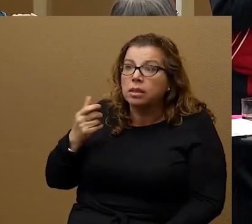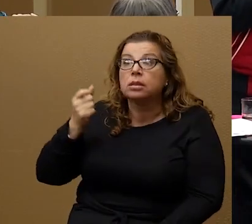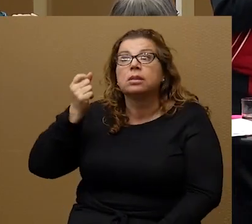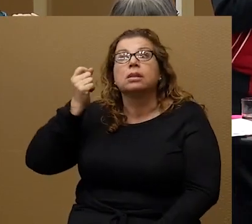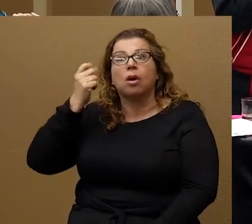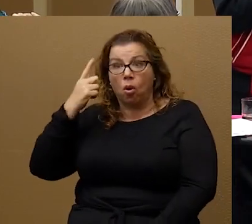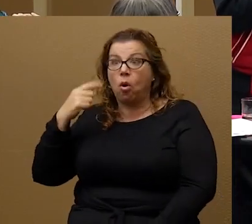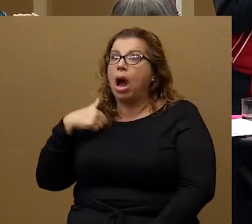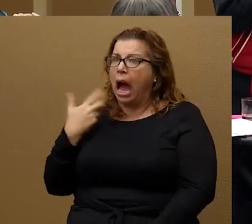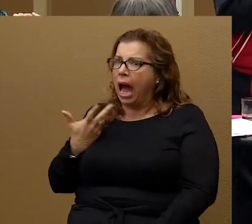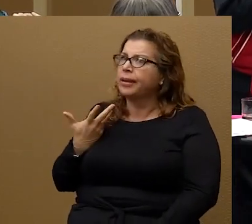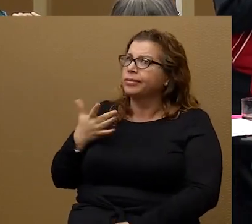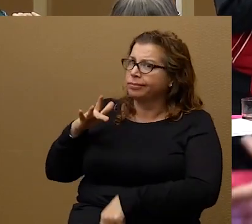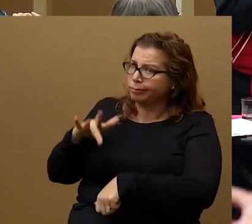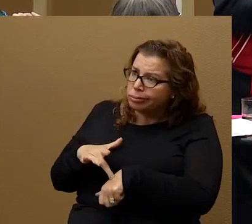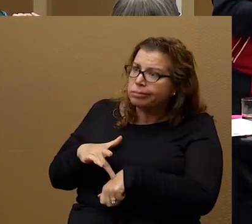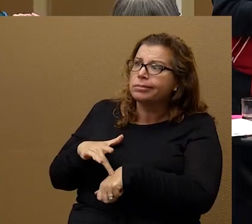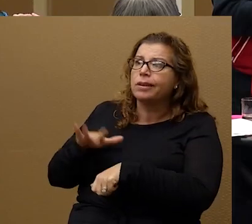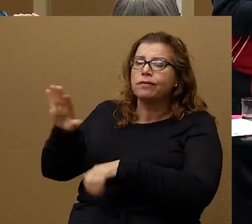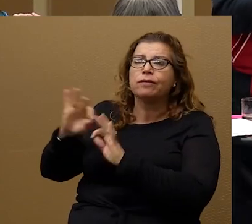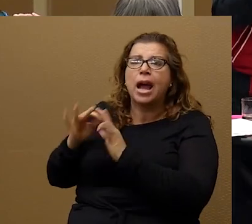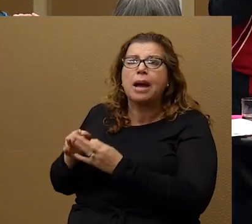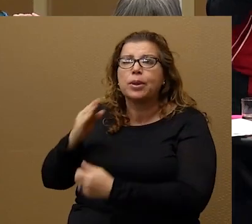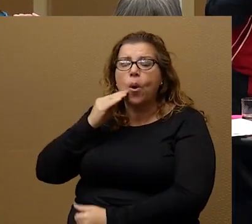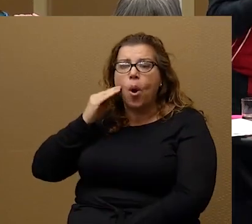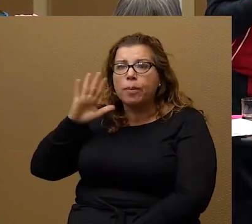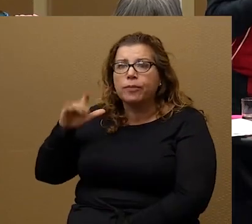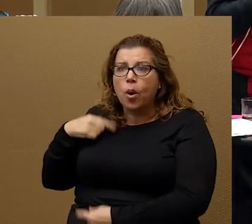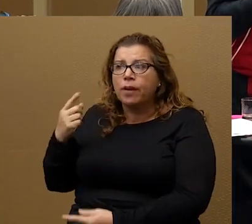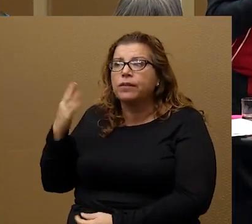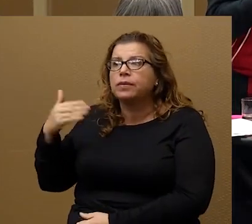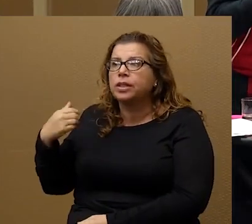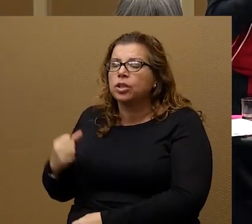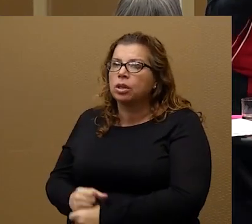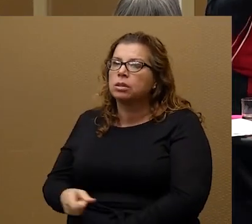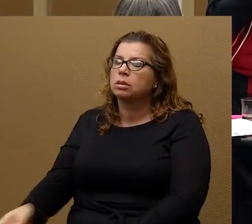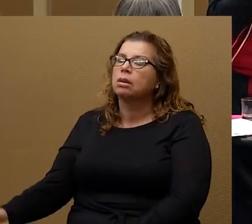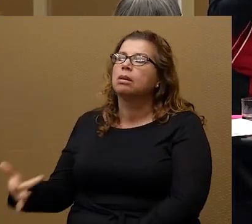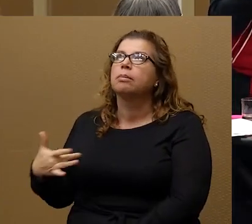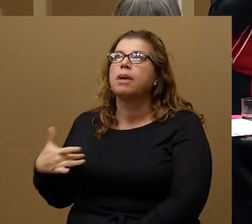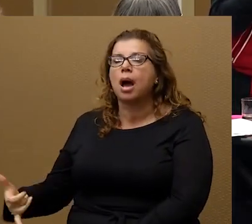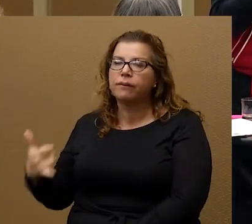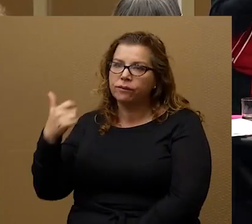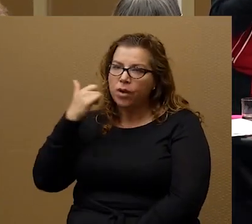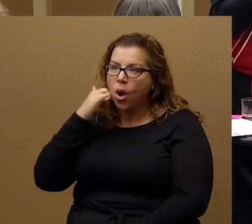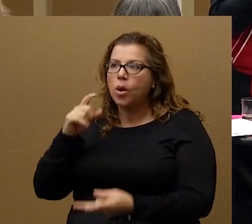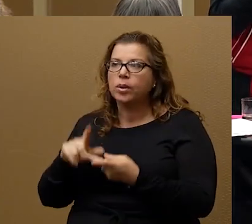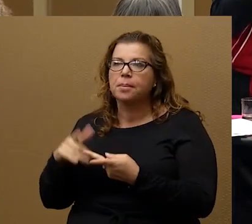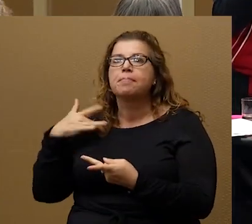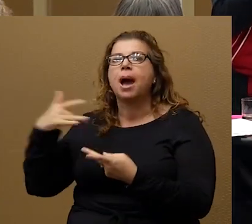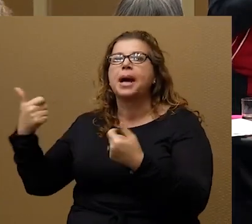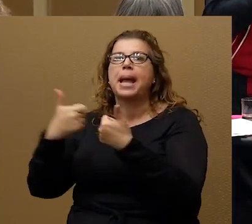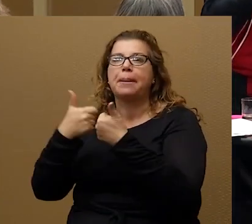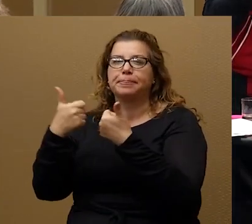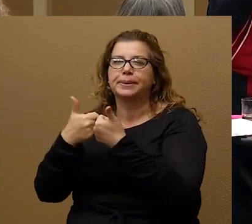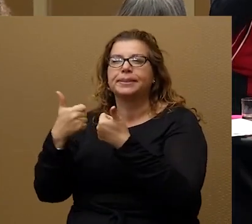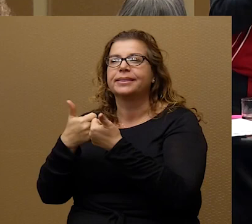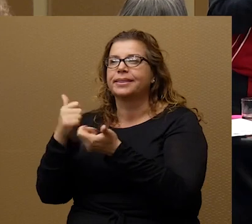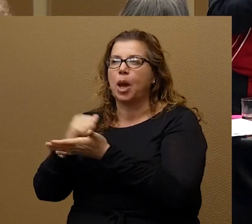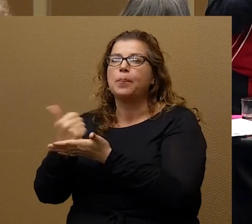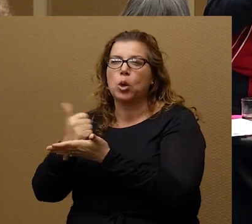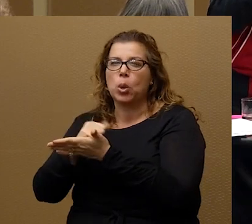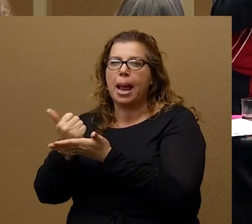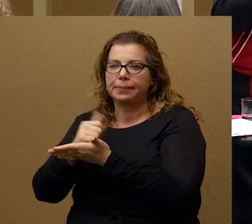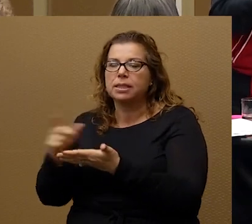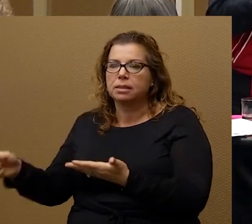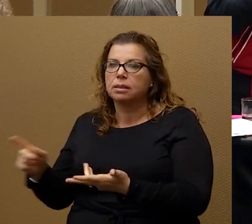I have visited for the last 15 years has said the cell phone or the computer, right, video games. And so in some